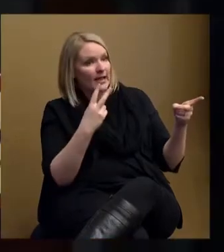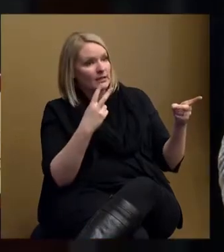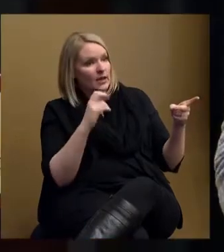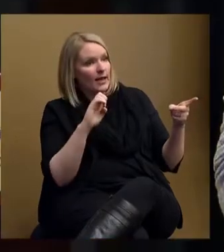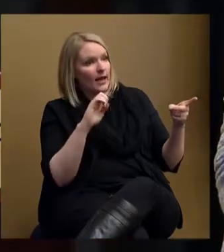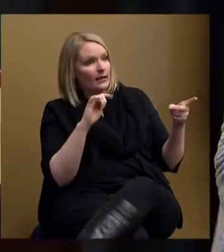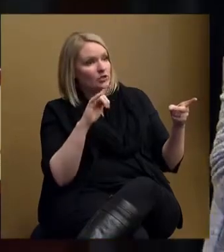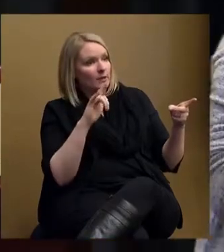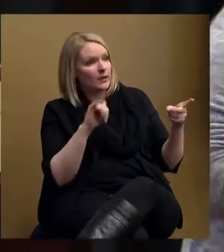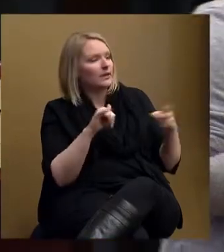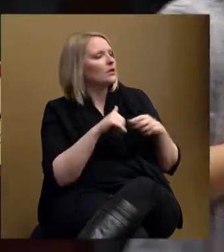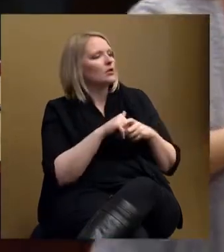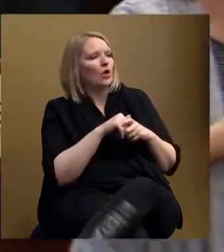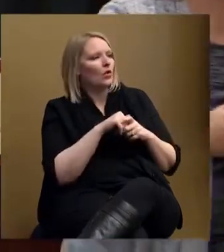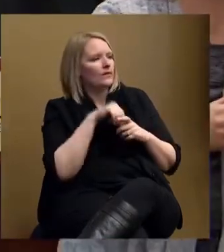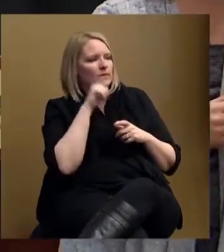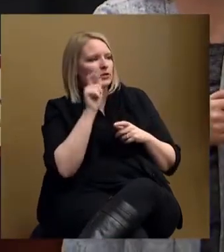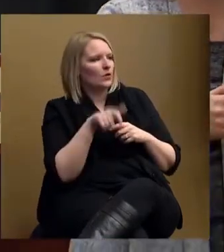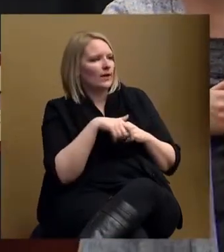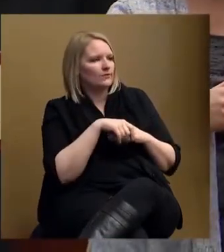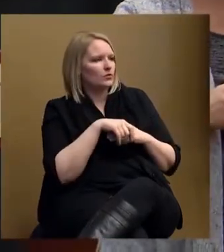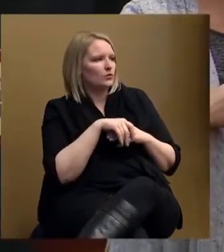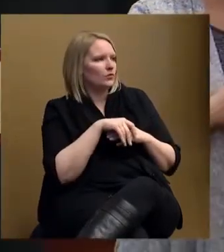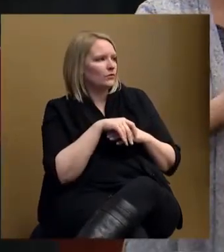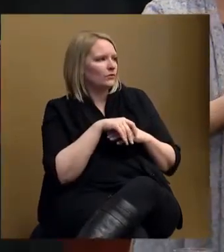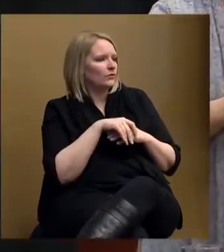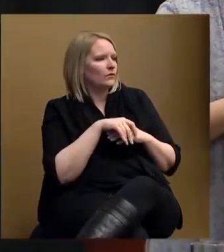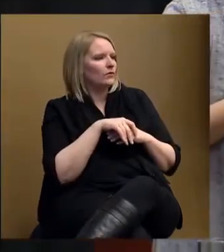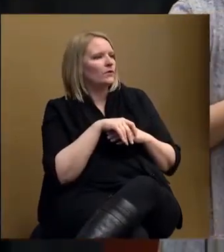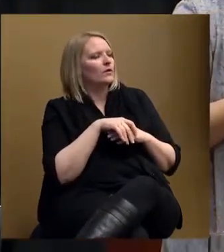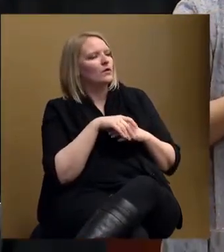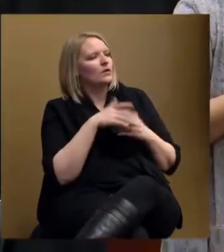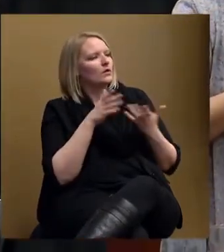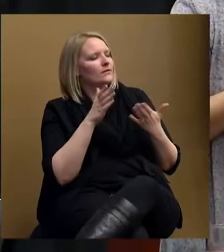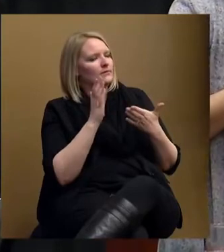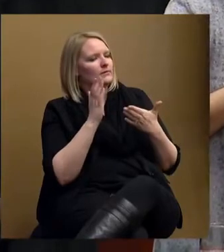They do not have to have a secondary eligibility at all. They can.